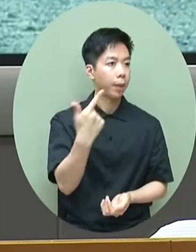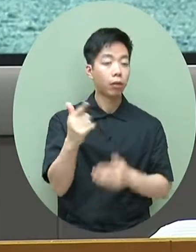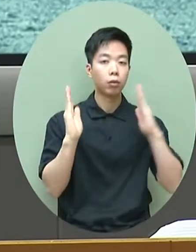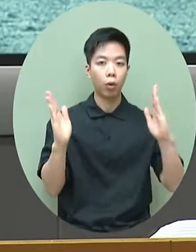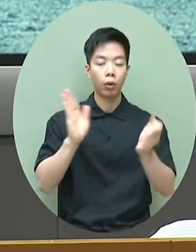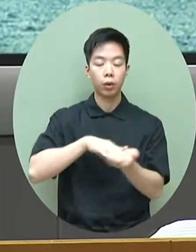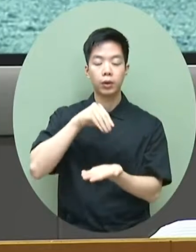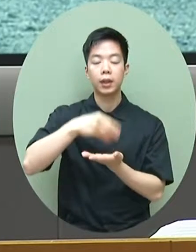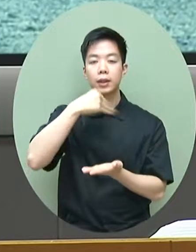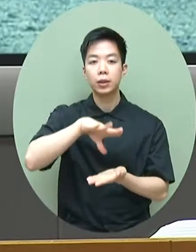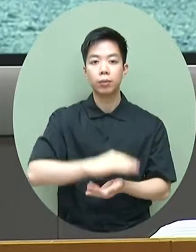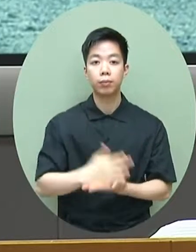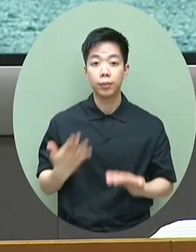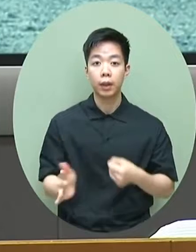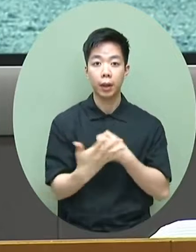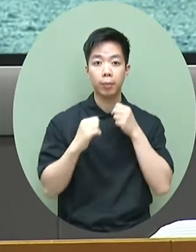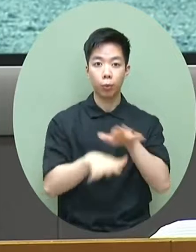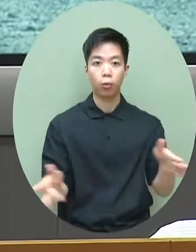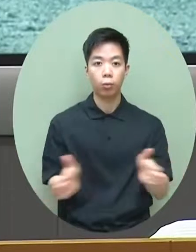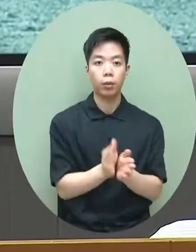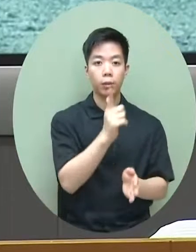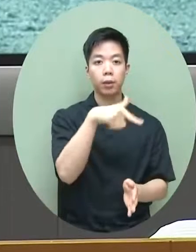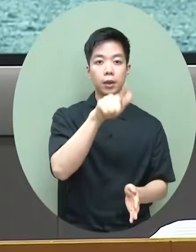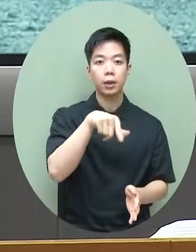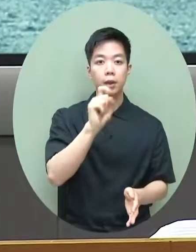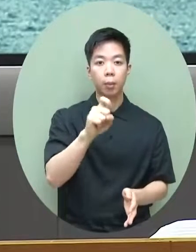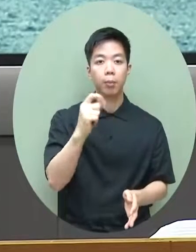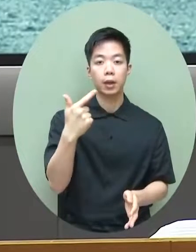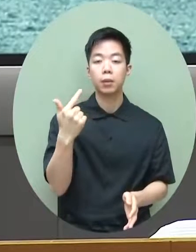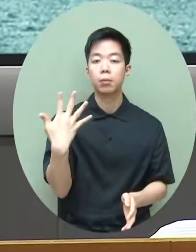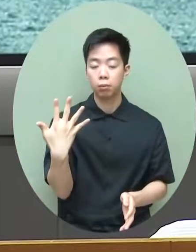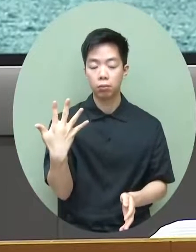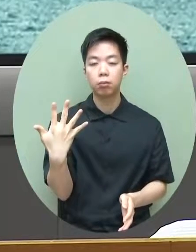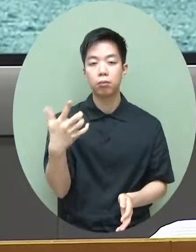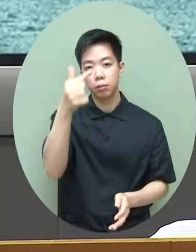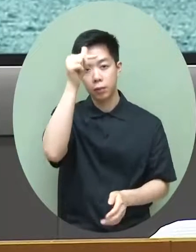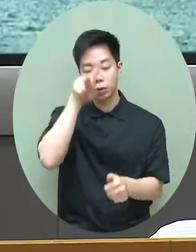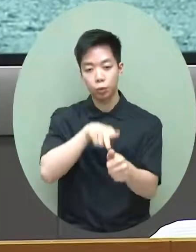tested positive in the past 28 days. And in the fifth wave,